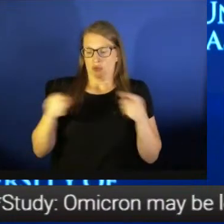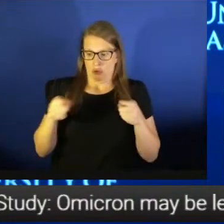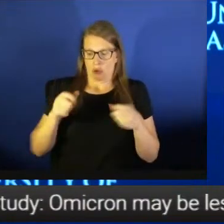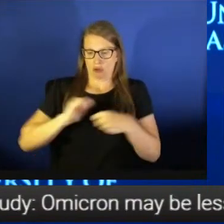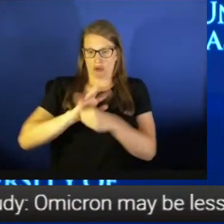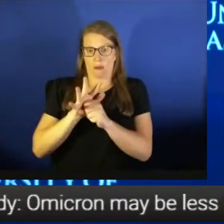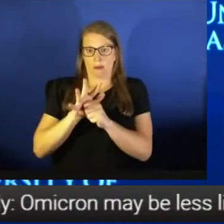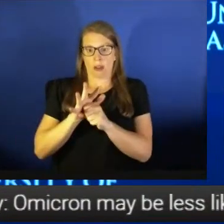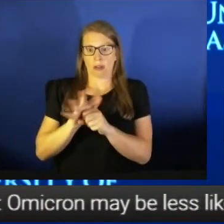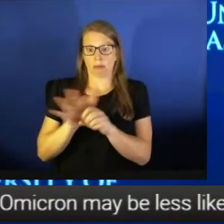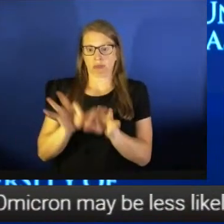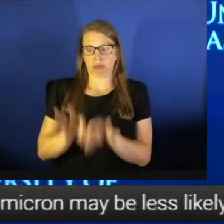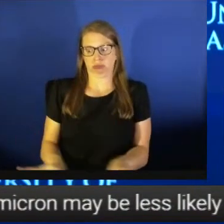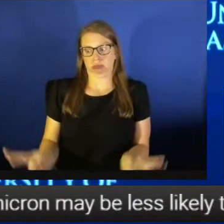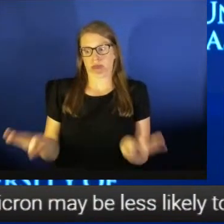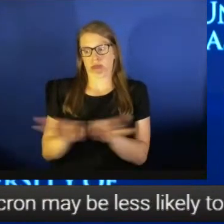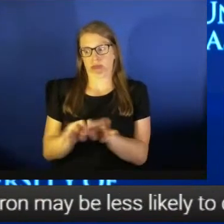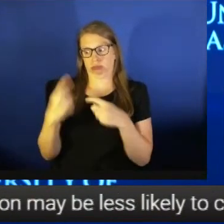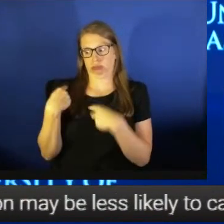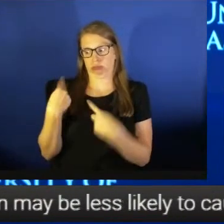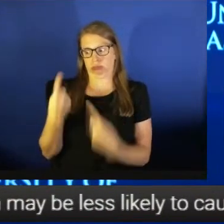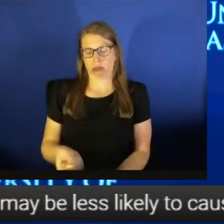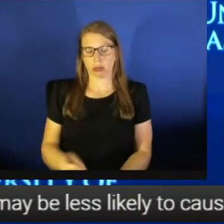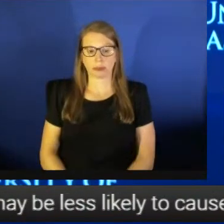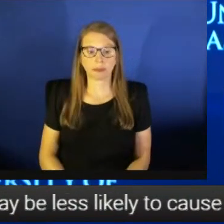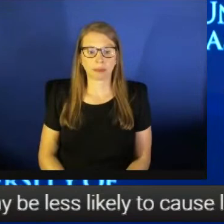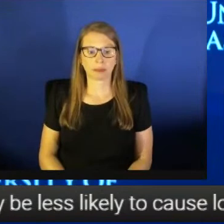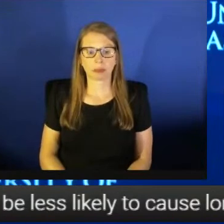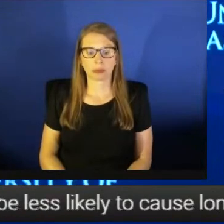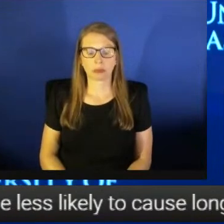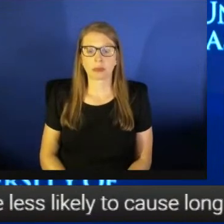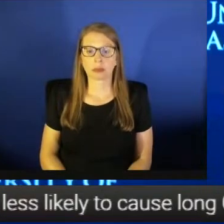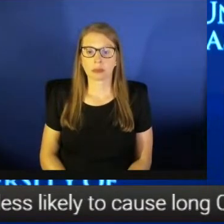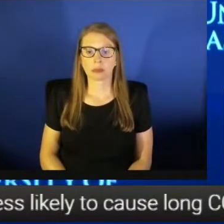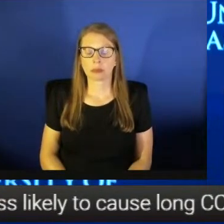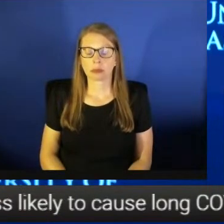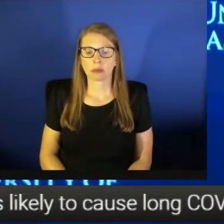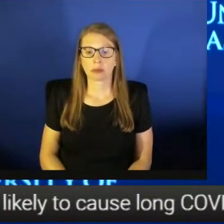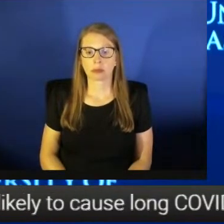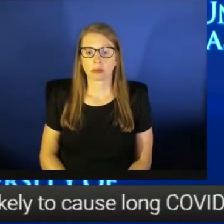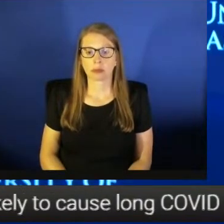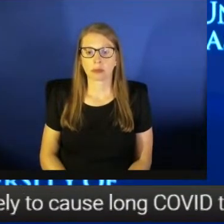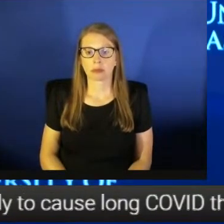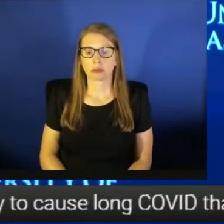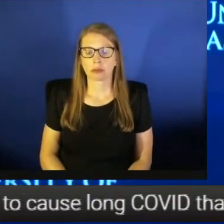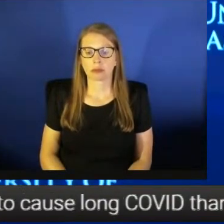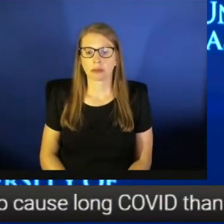so important, which has occurred in a few different facets between